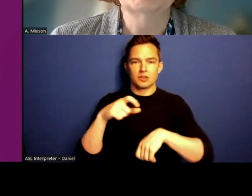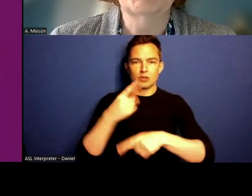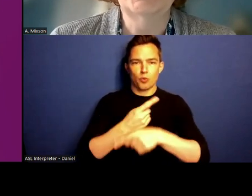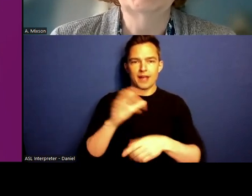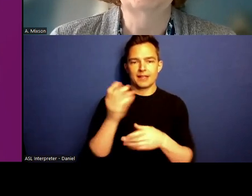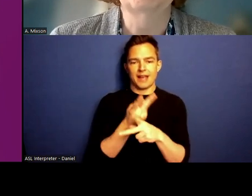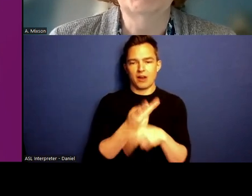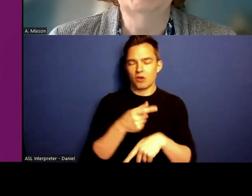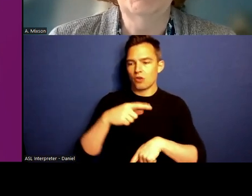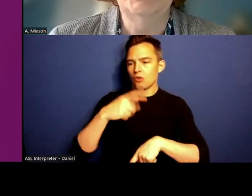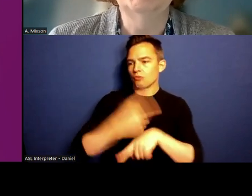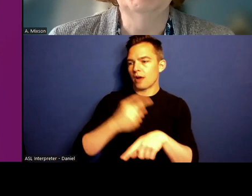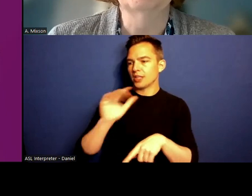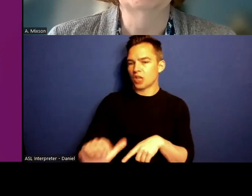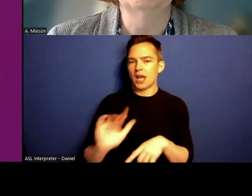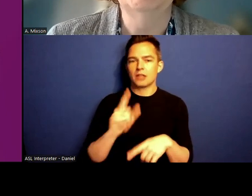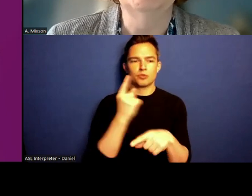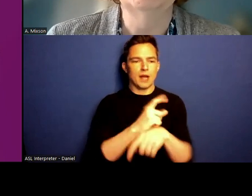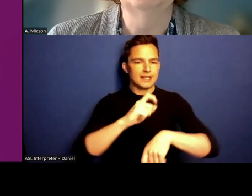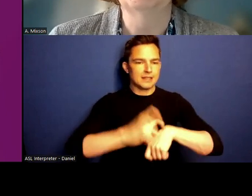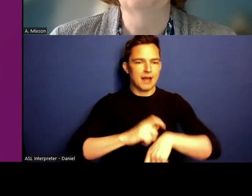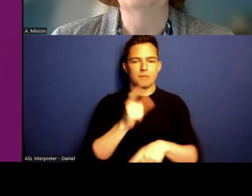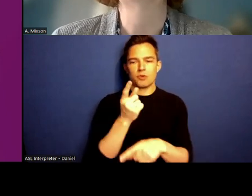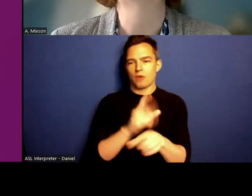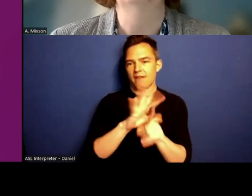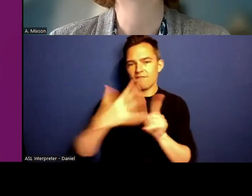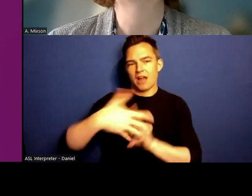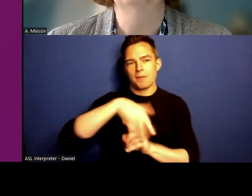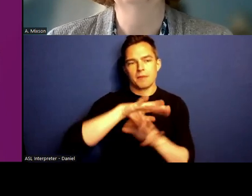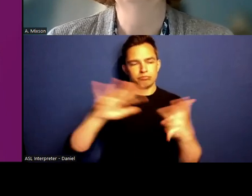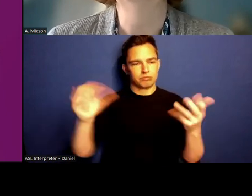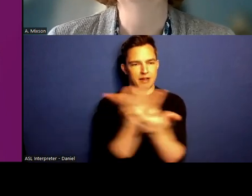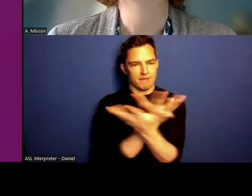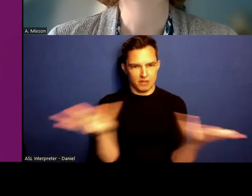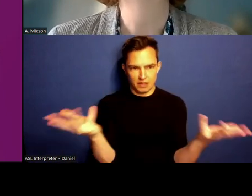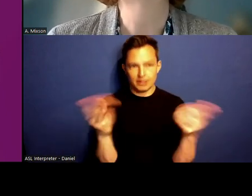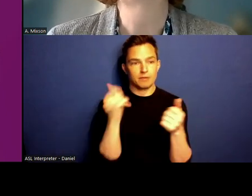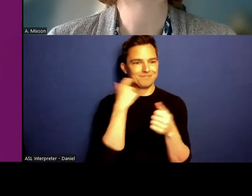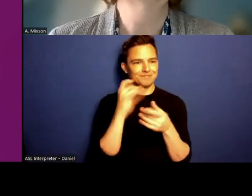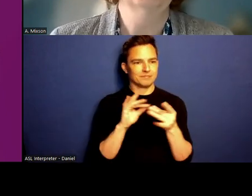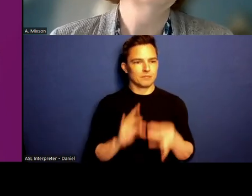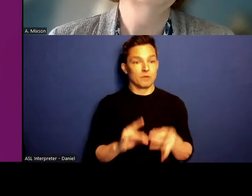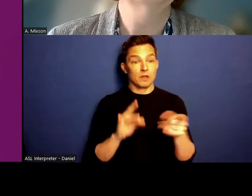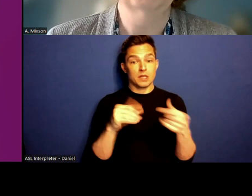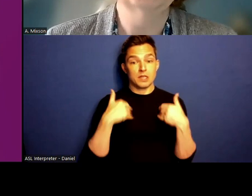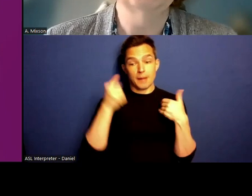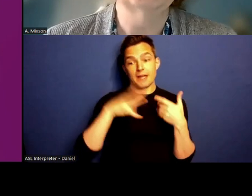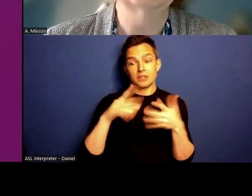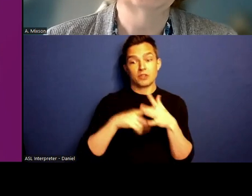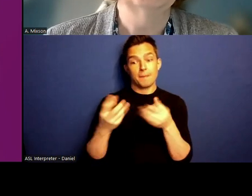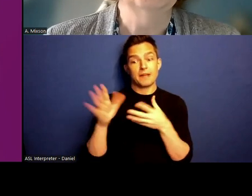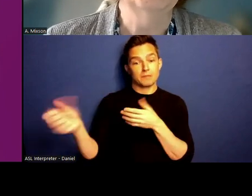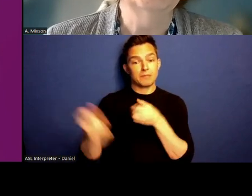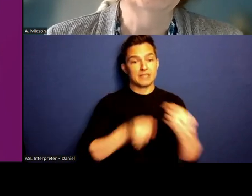the right child at the right time in the right setting. So if you go back to that young man who started a lot of his